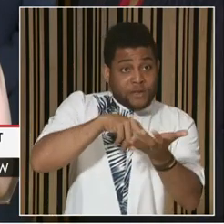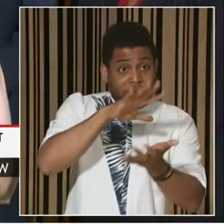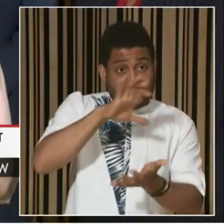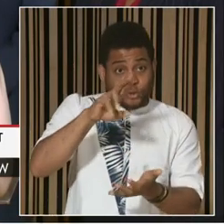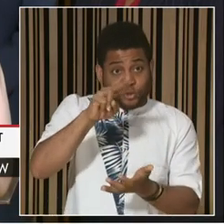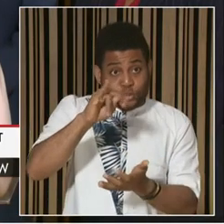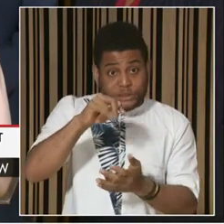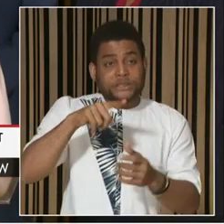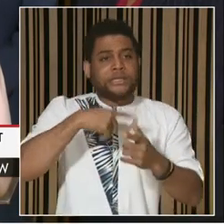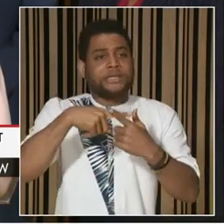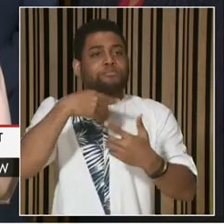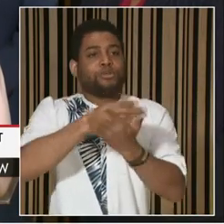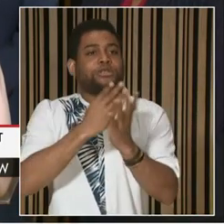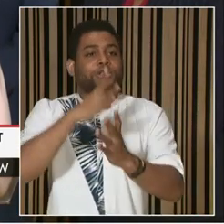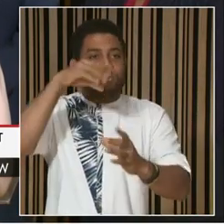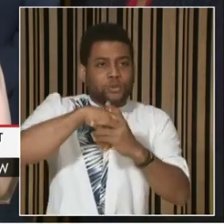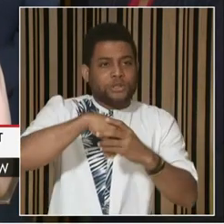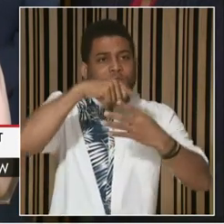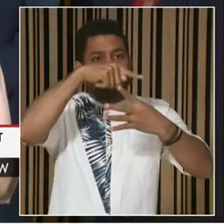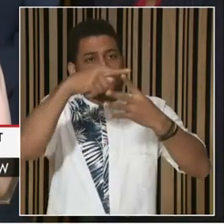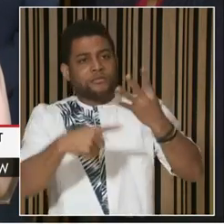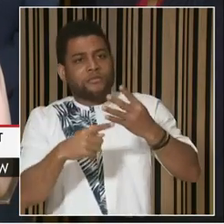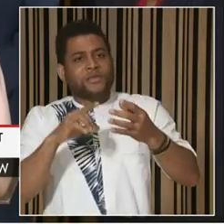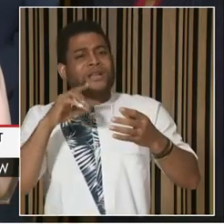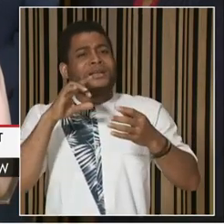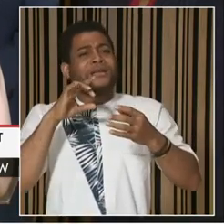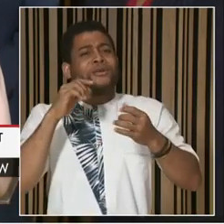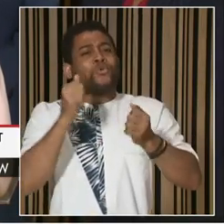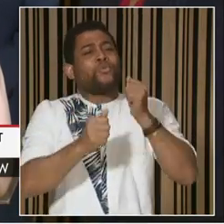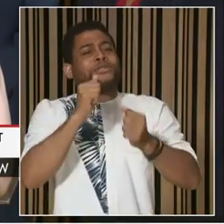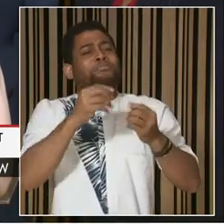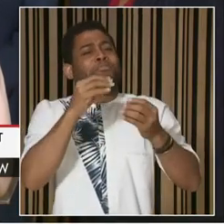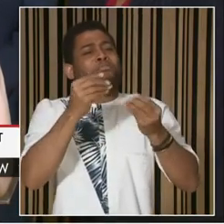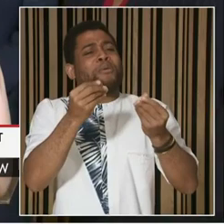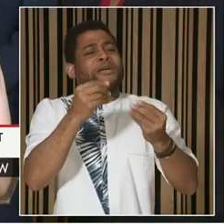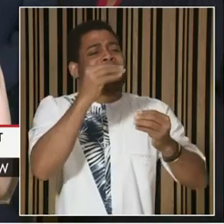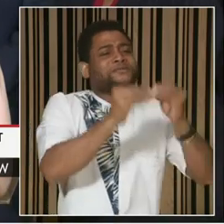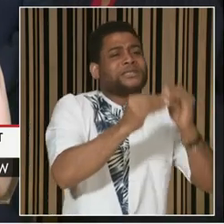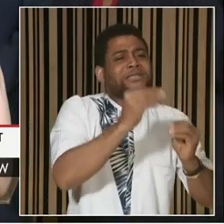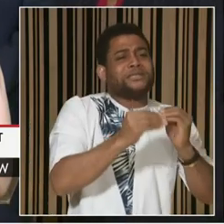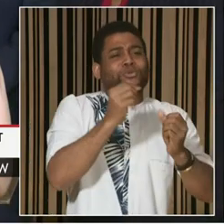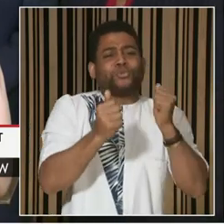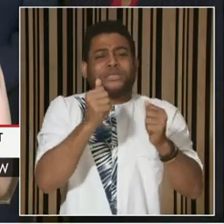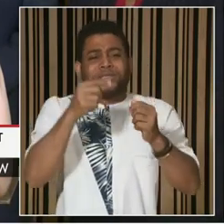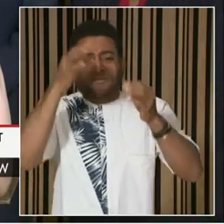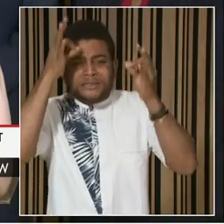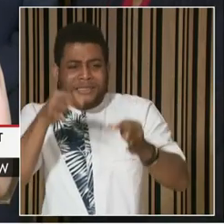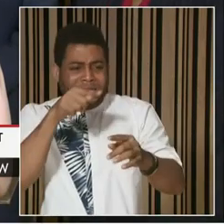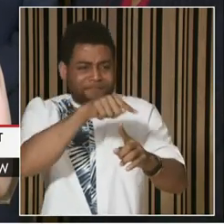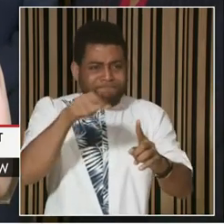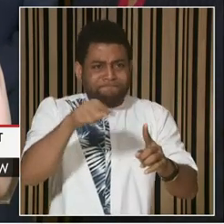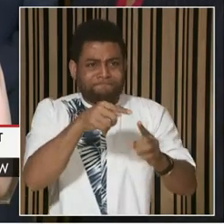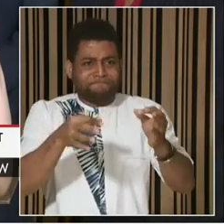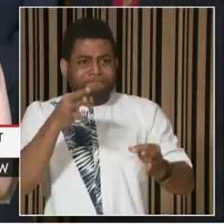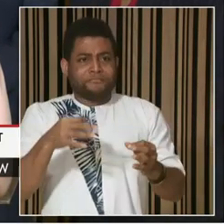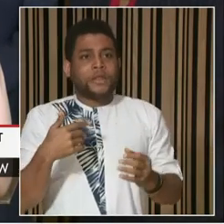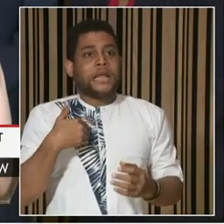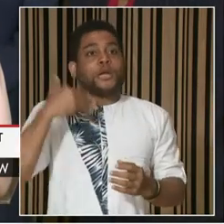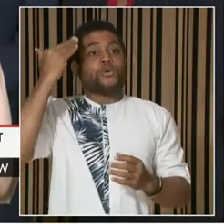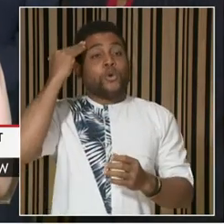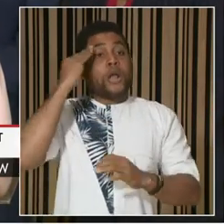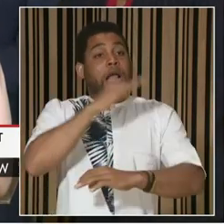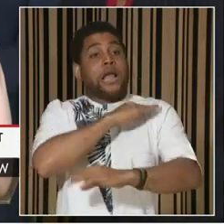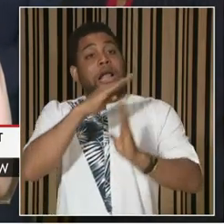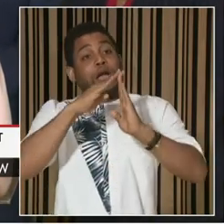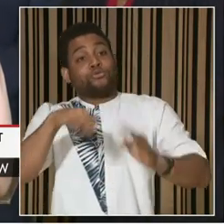specifics on which properties would be repaired. And I know those are decisions that the Housing Authority has normally sort of made on their own and worked with you all on